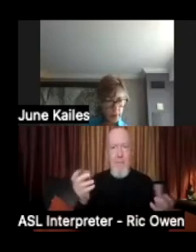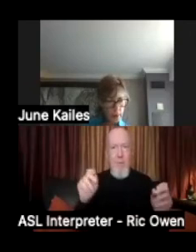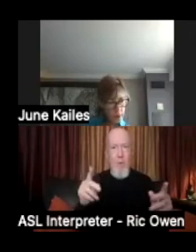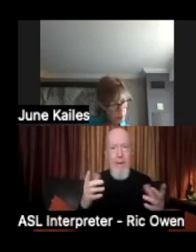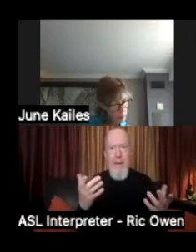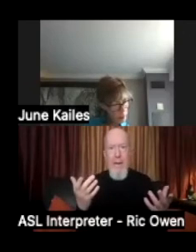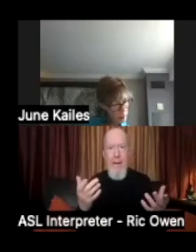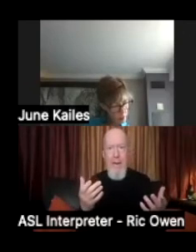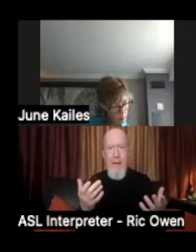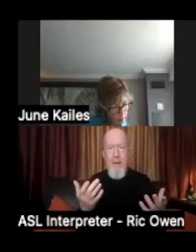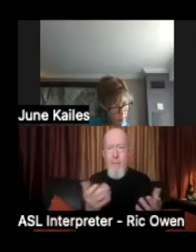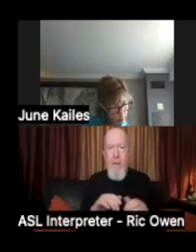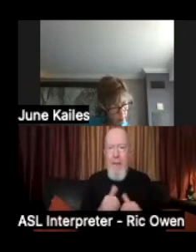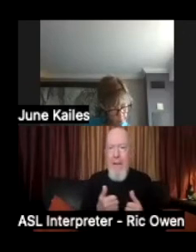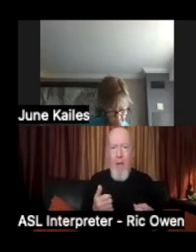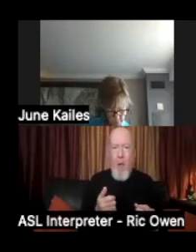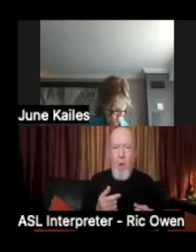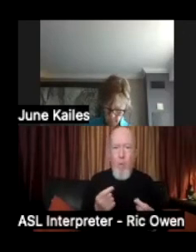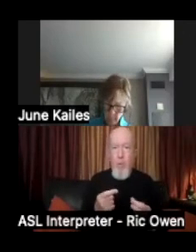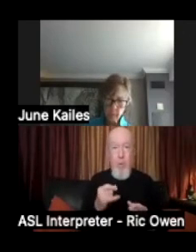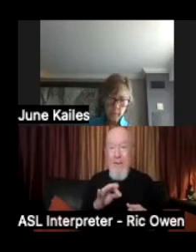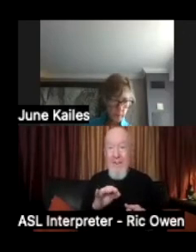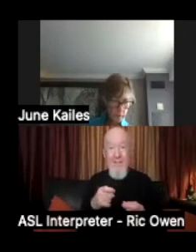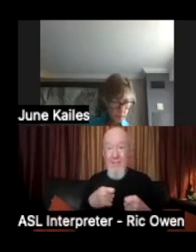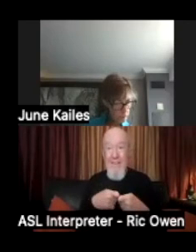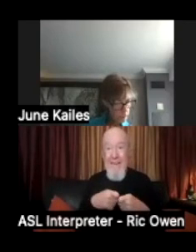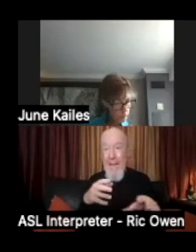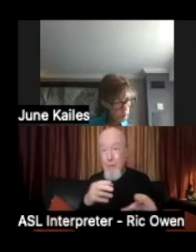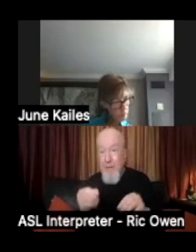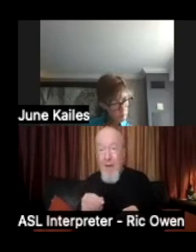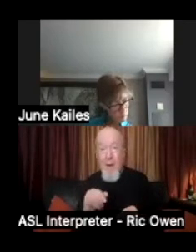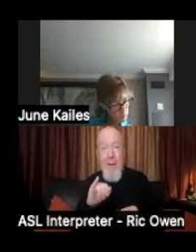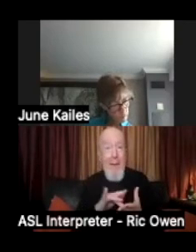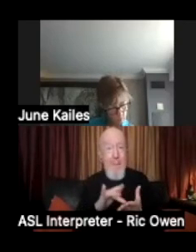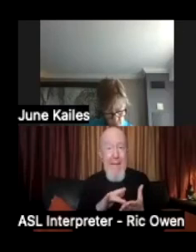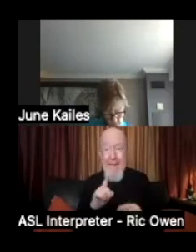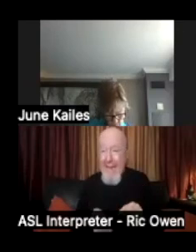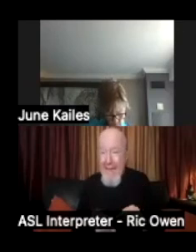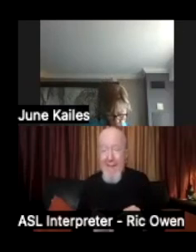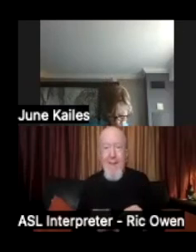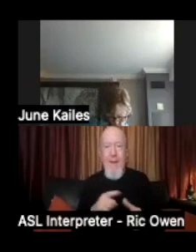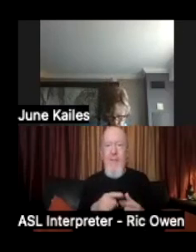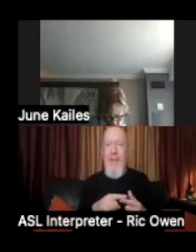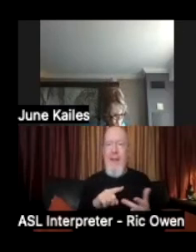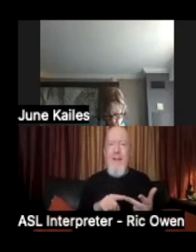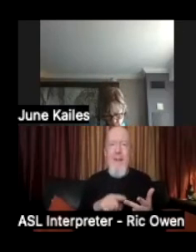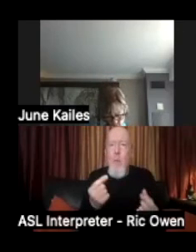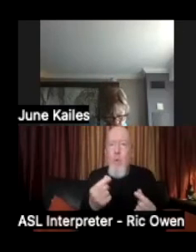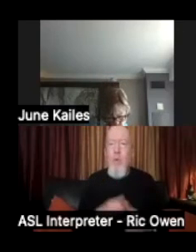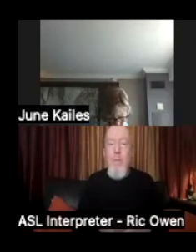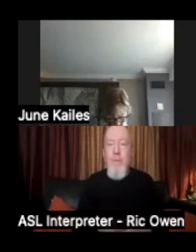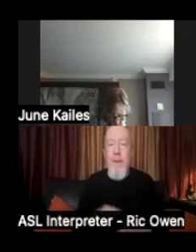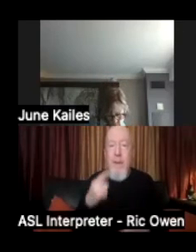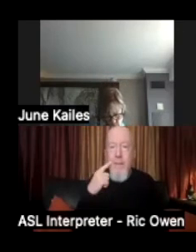I'm going to call on Sherilyn. Sherilyn, I think you put a comment in the chat. Are